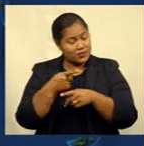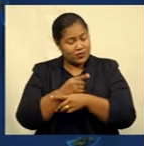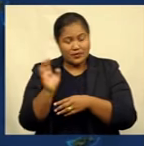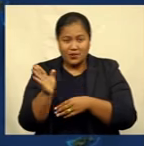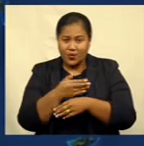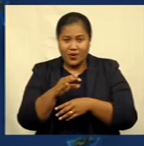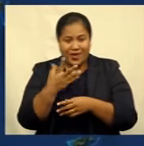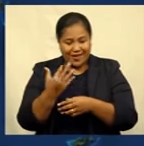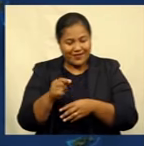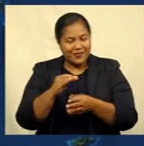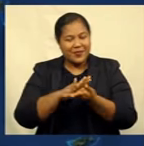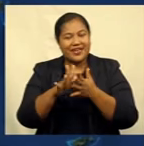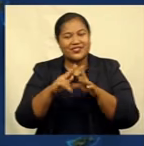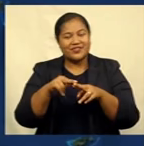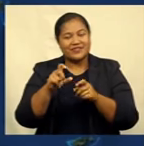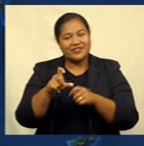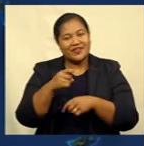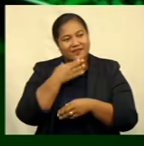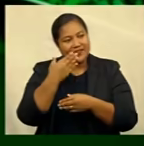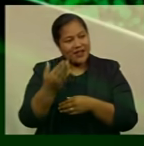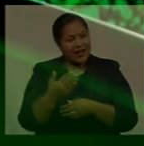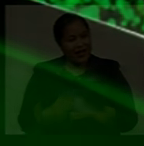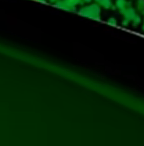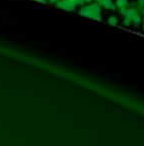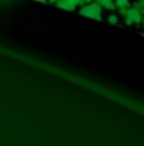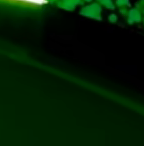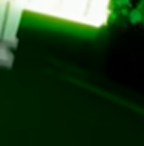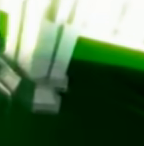have from your HFC Bank, Vinaka.